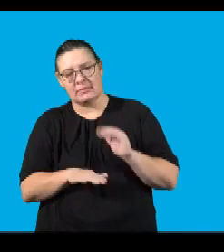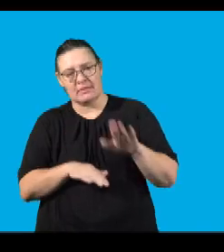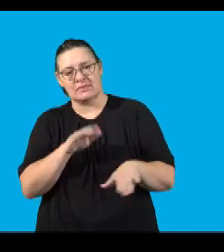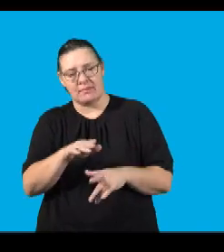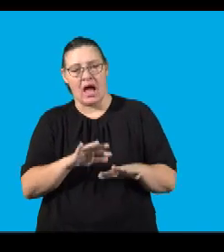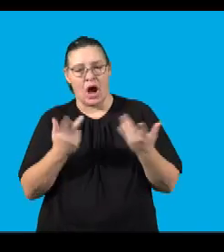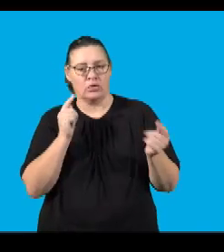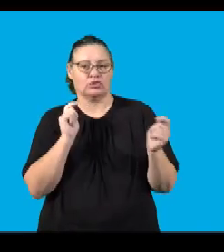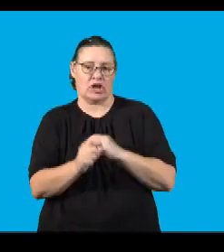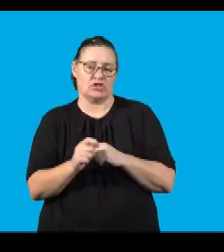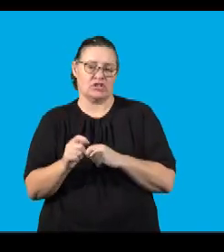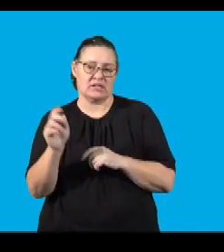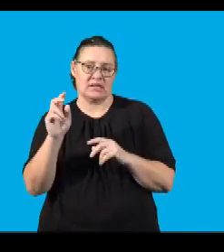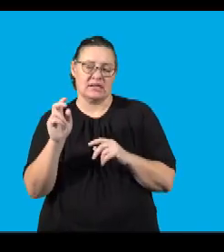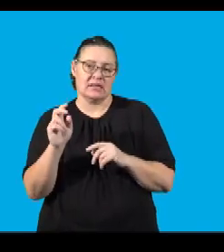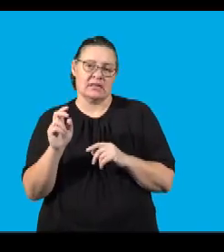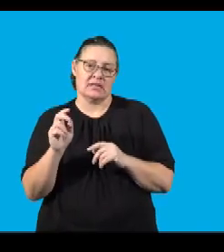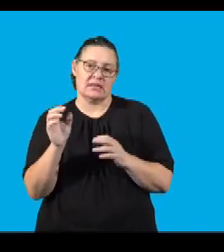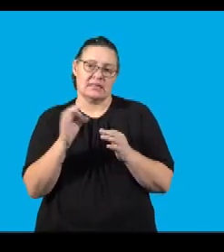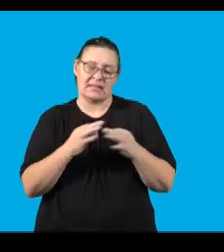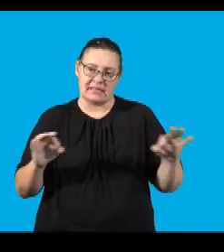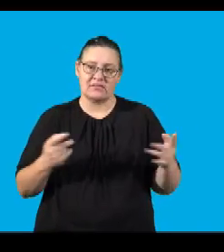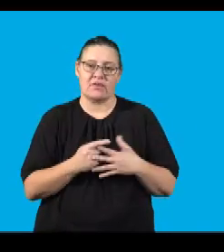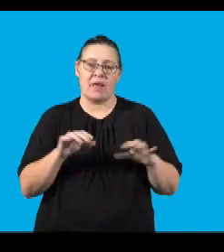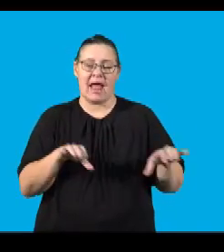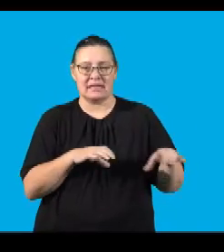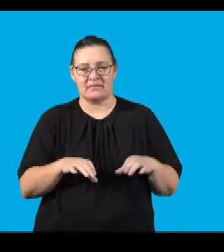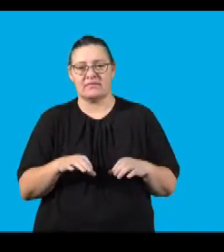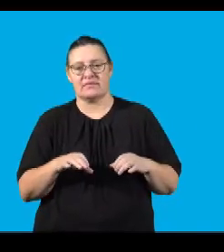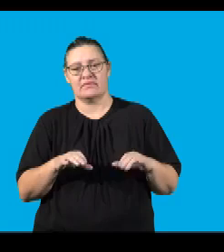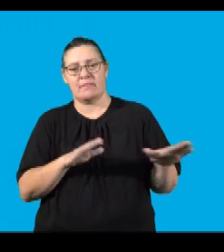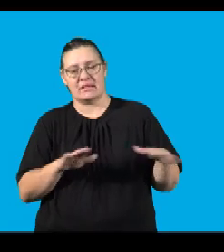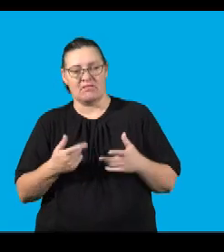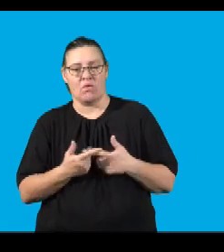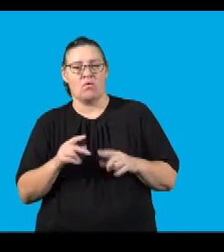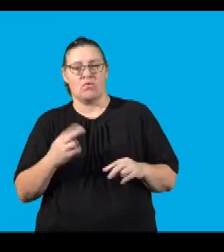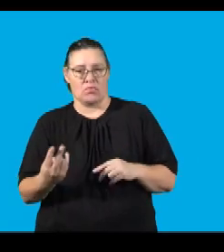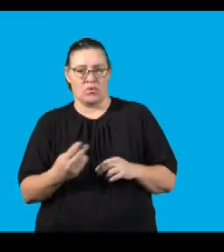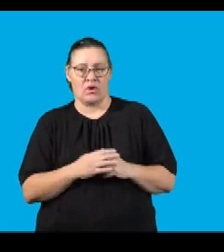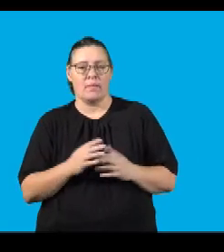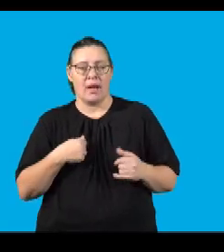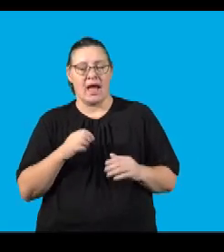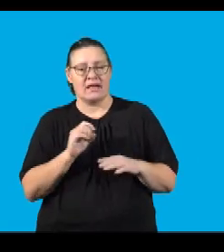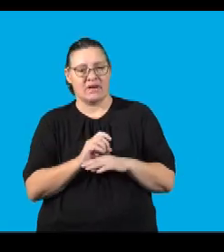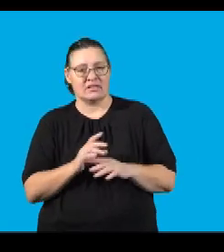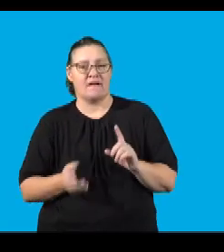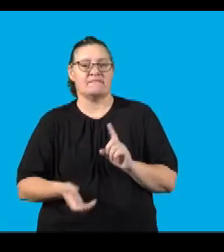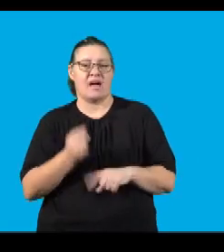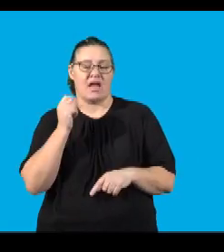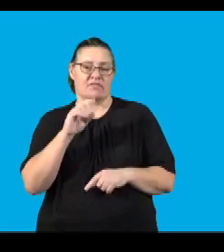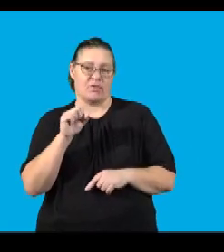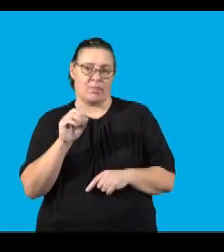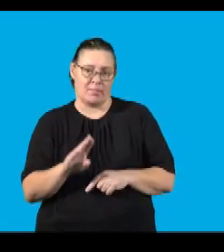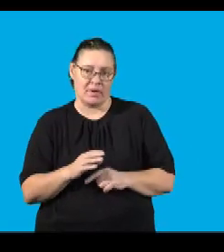to change a sentence from active to passive or from passive to active. My advice is find the verb. Airbnb